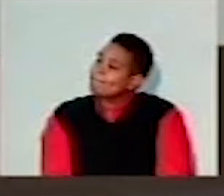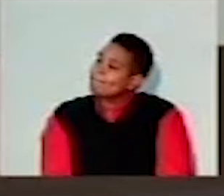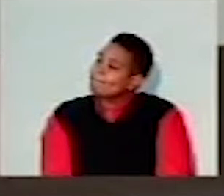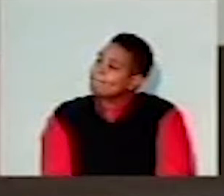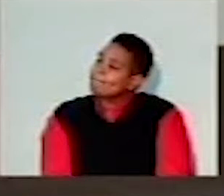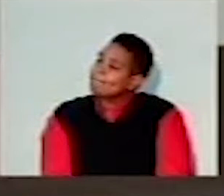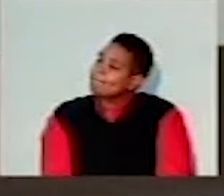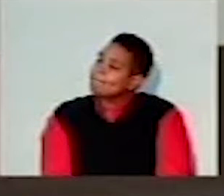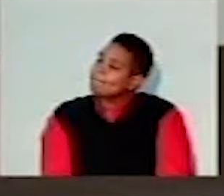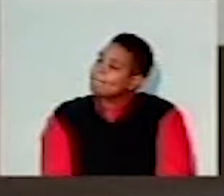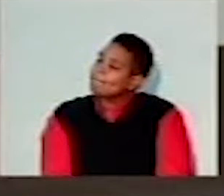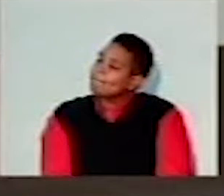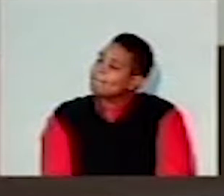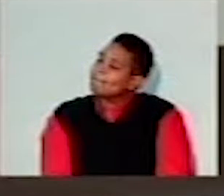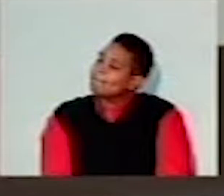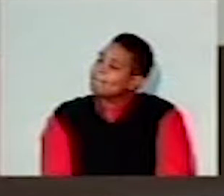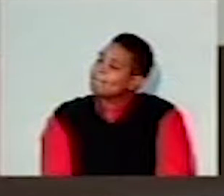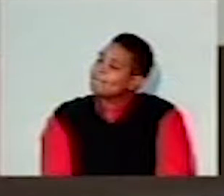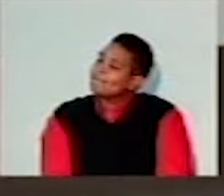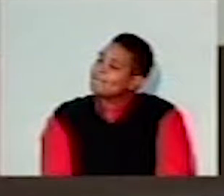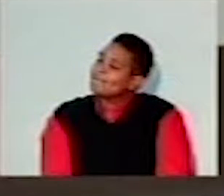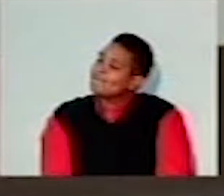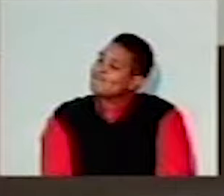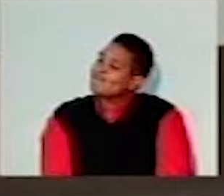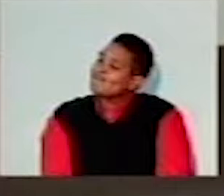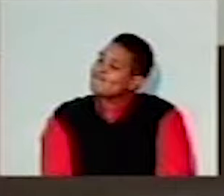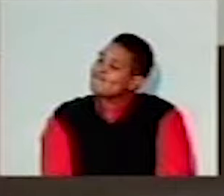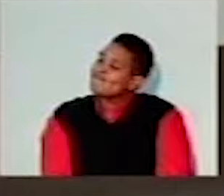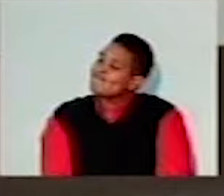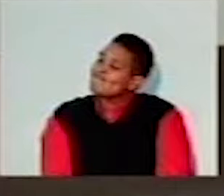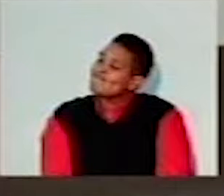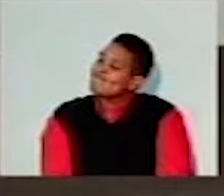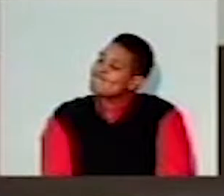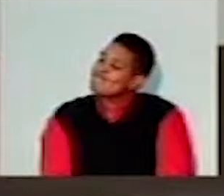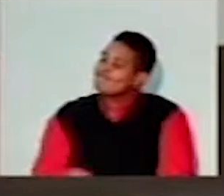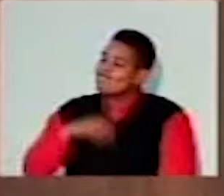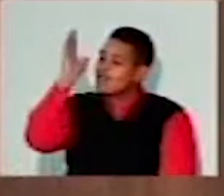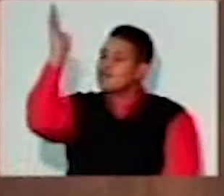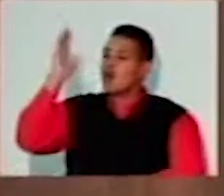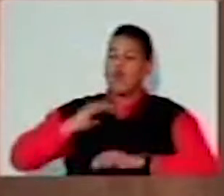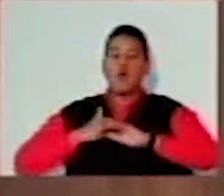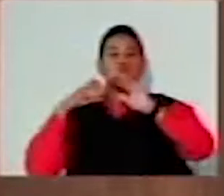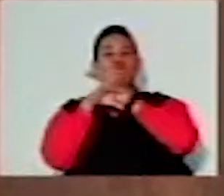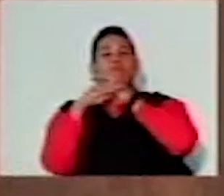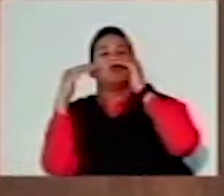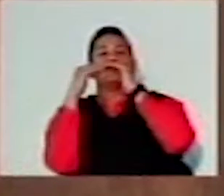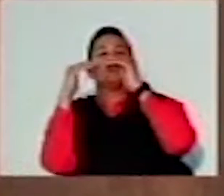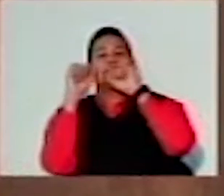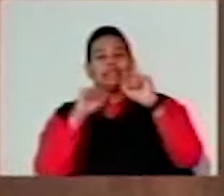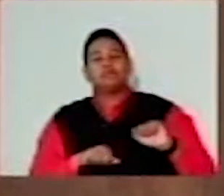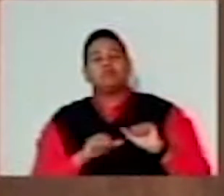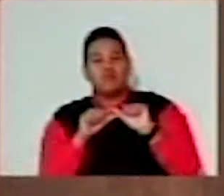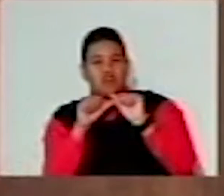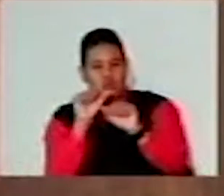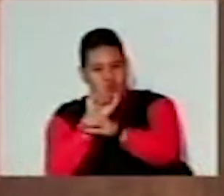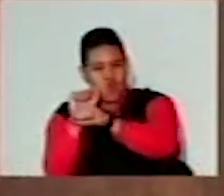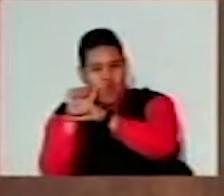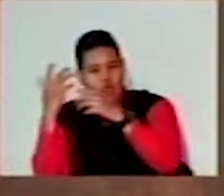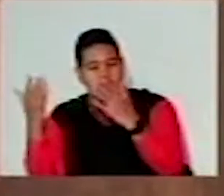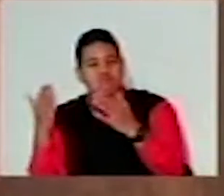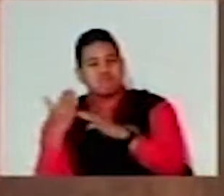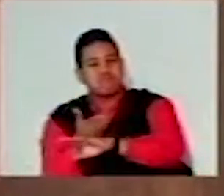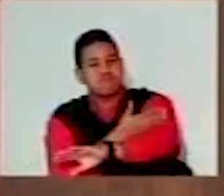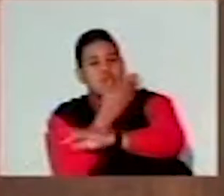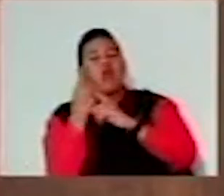Mr. Speaker, our criminal justice system is a continuous work in progress, and you may be aware that most of the